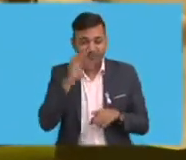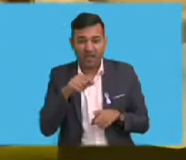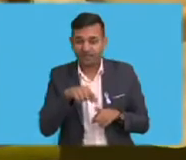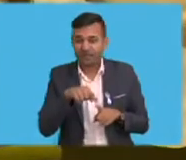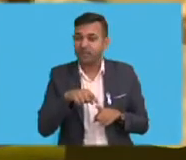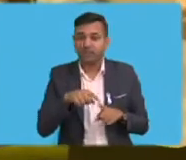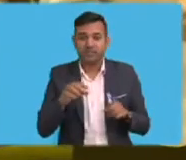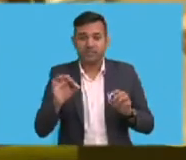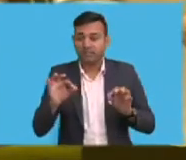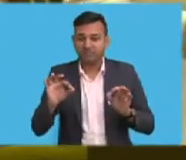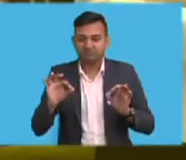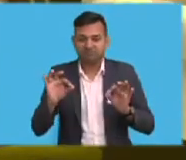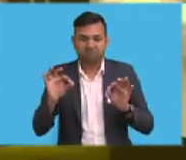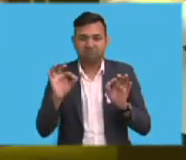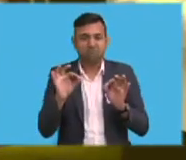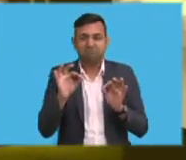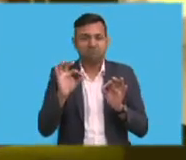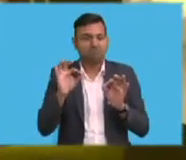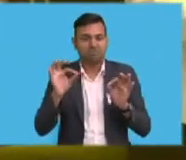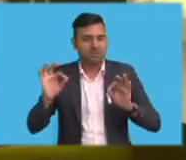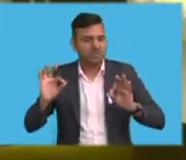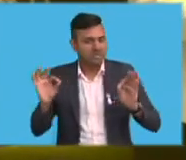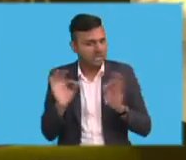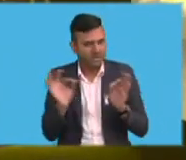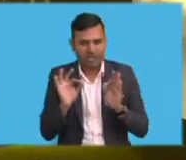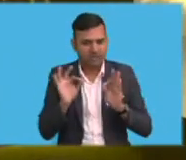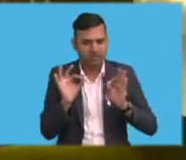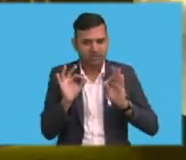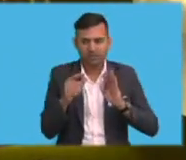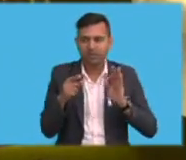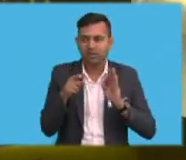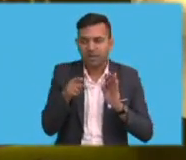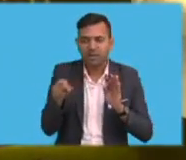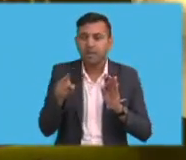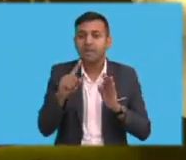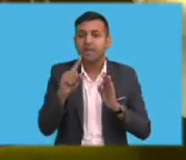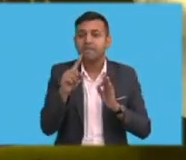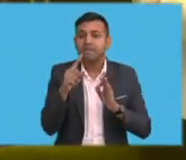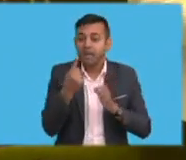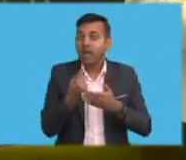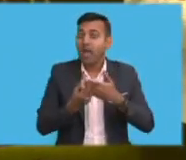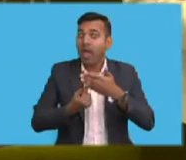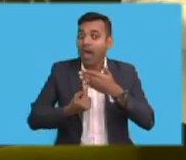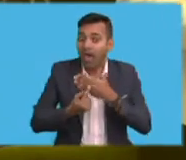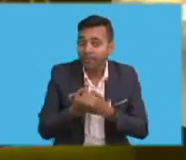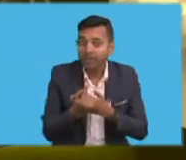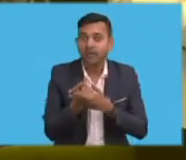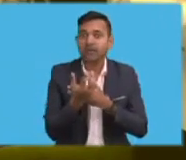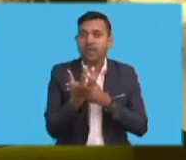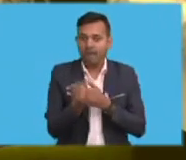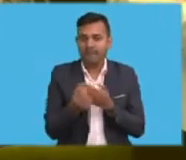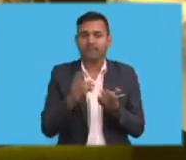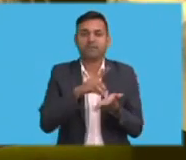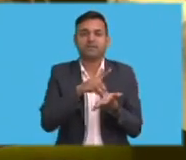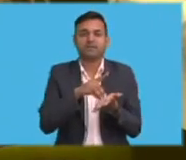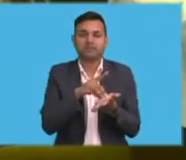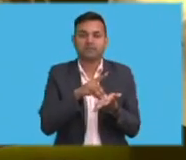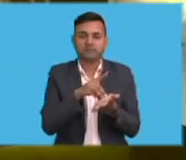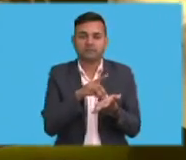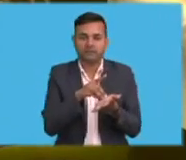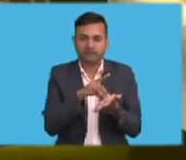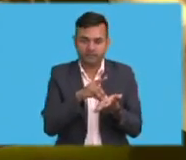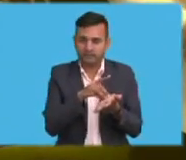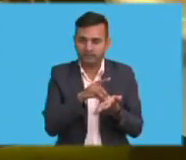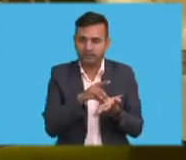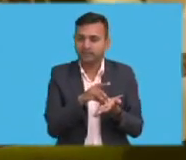severe ones that needs hospital admission, and the fatal ones at the very end of the scale normally die.